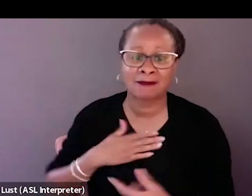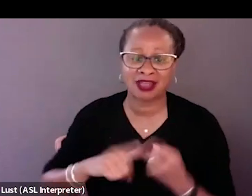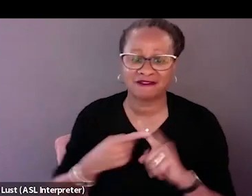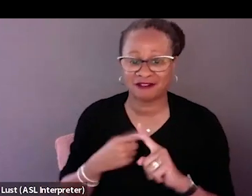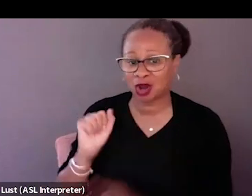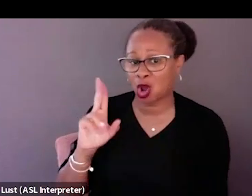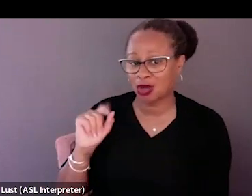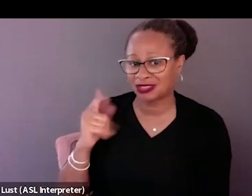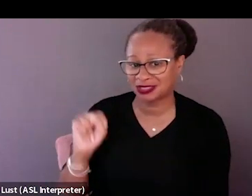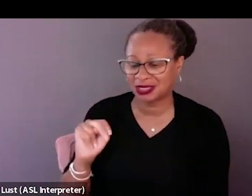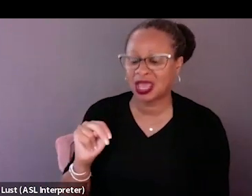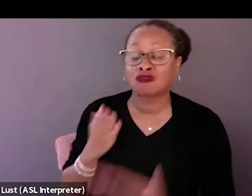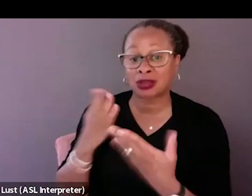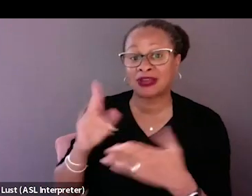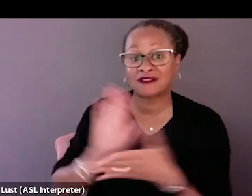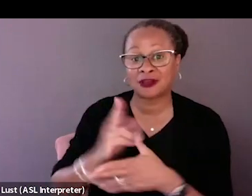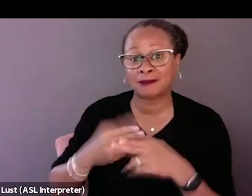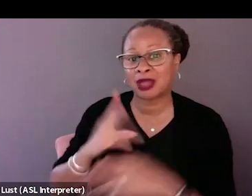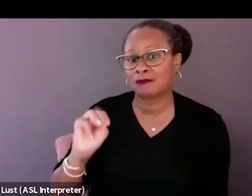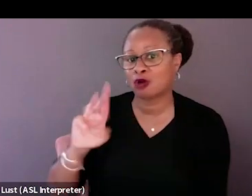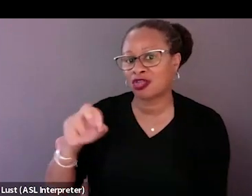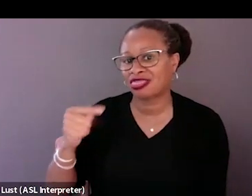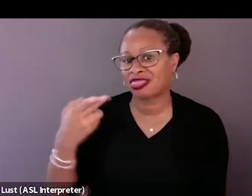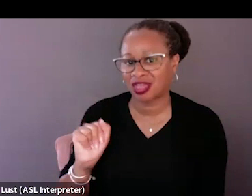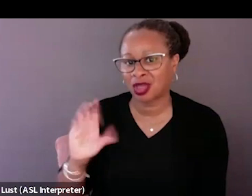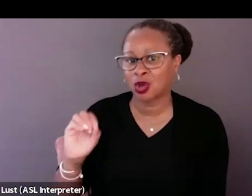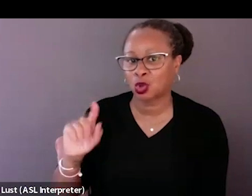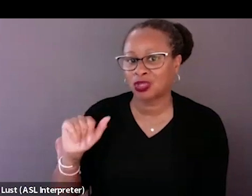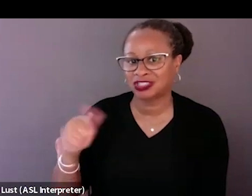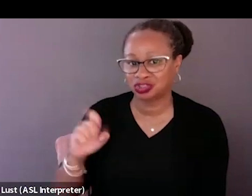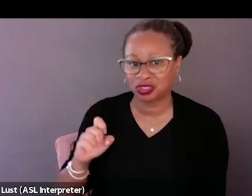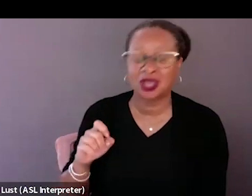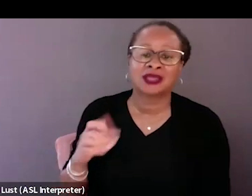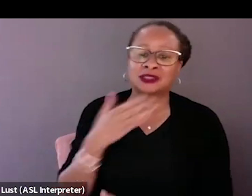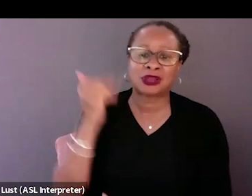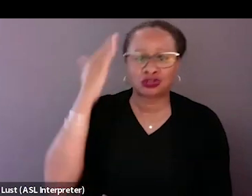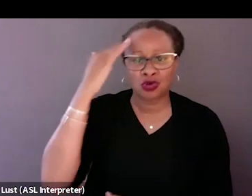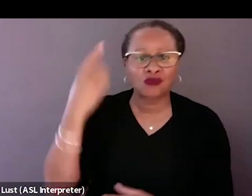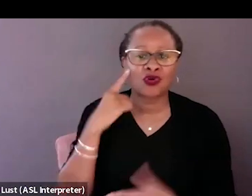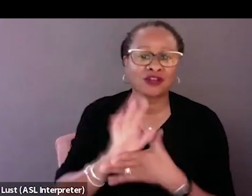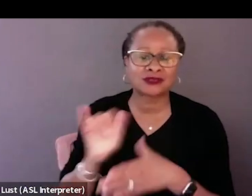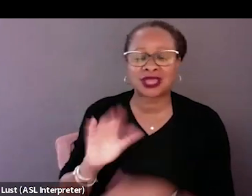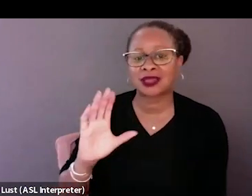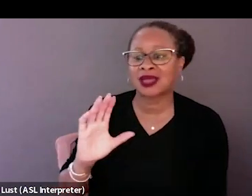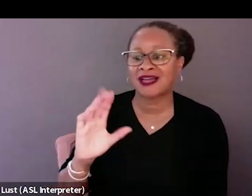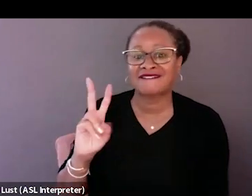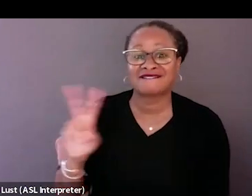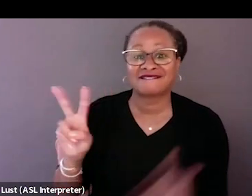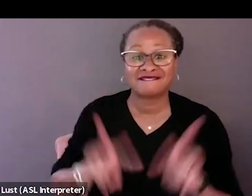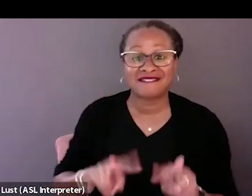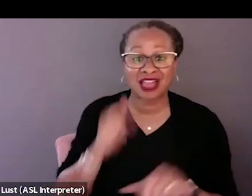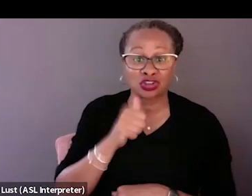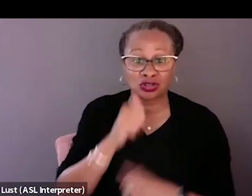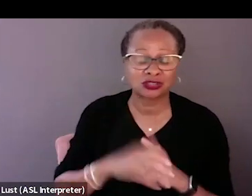this film by Martha Coolidge, who is better known for films like Valley Girl, for example. But her thesis film when she was 28